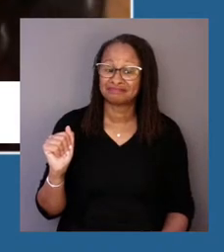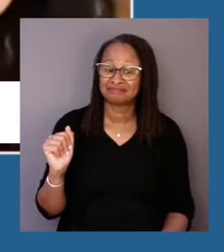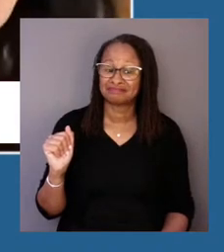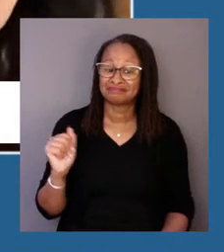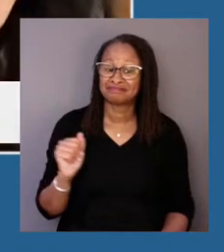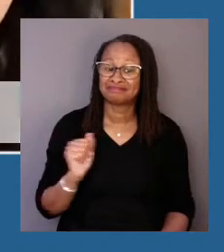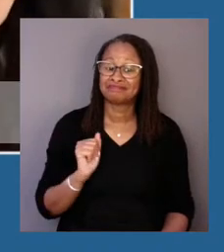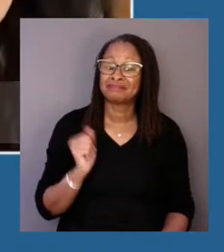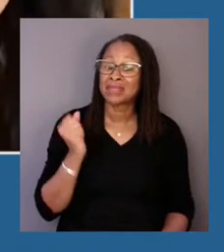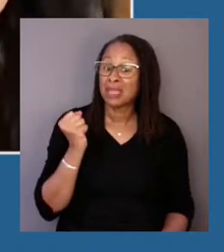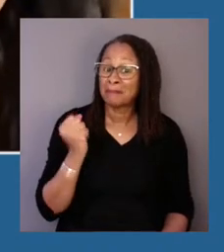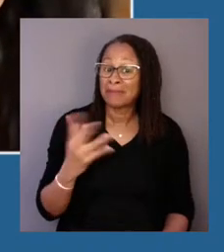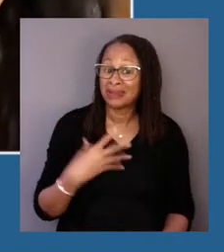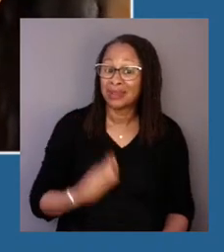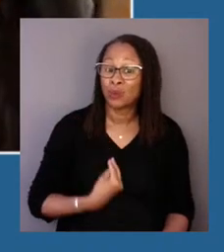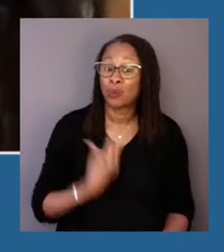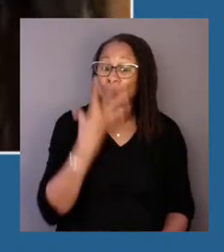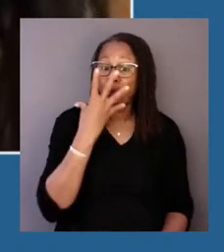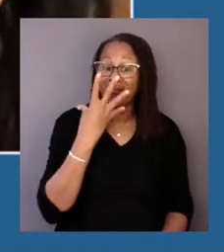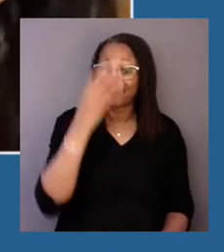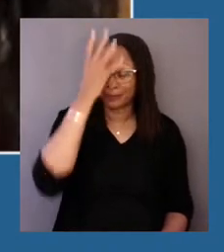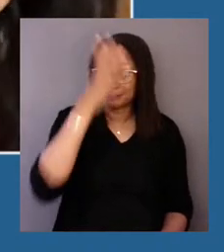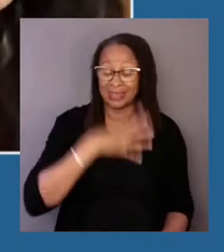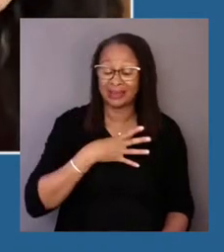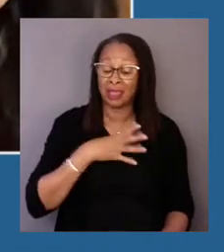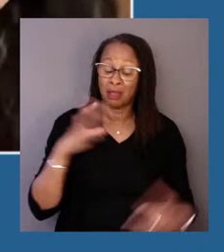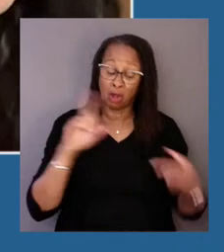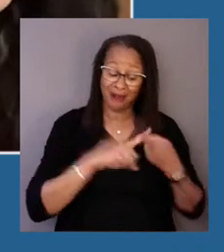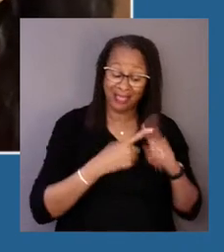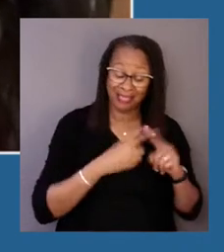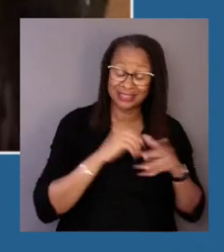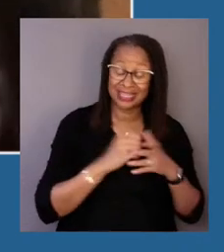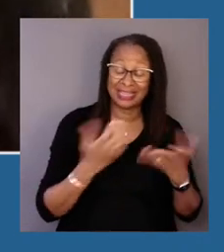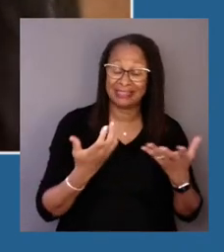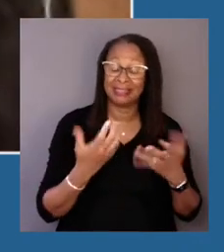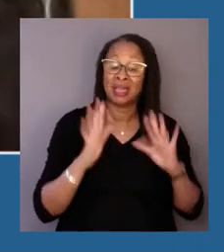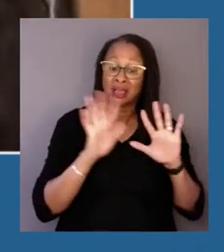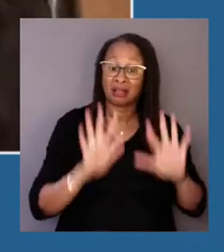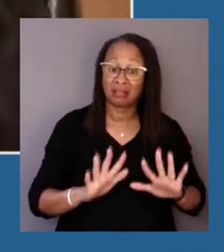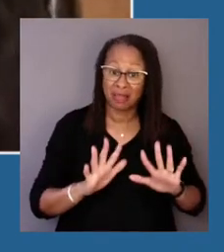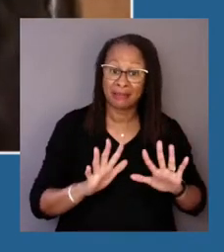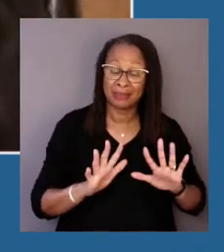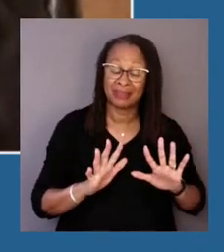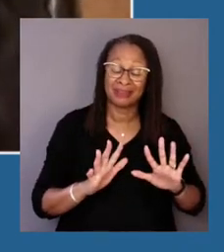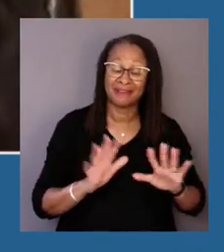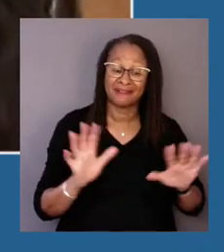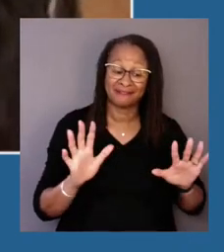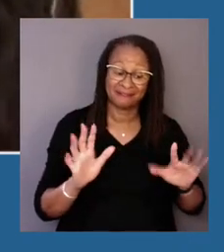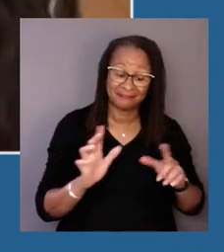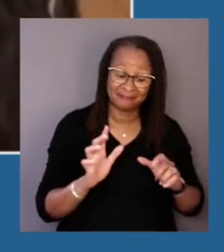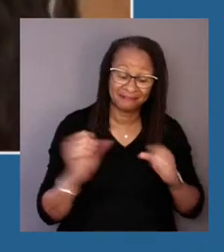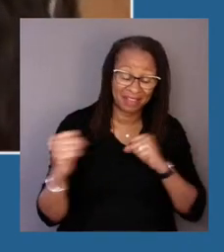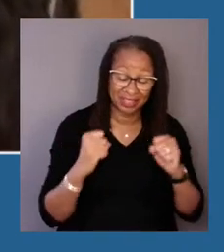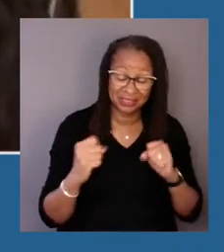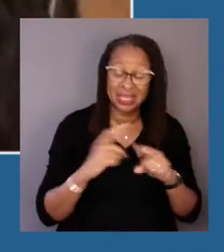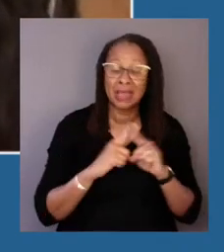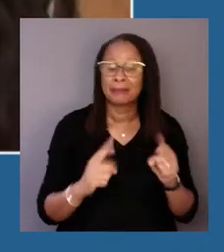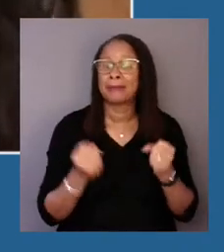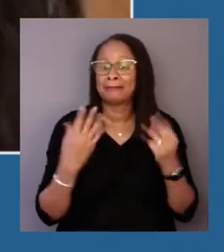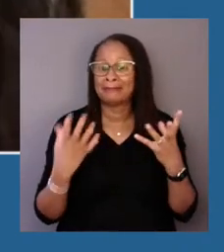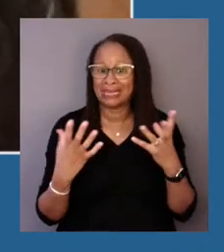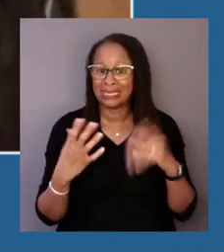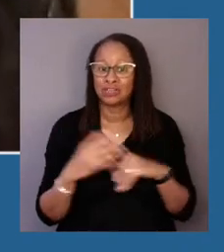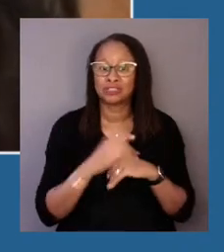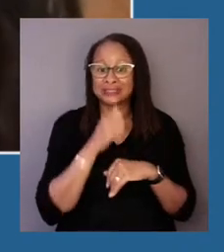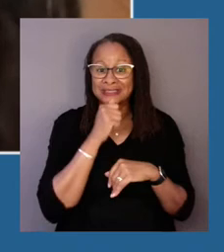Many white men who are allies in the climate fight and many white men who are suffering because of the climate crisis, but the structures of white